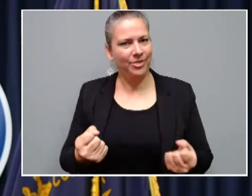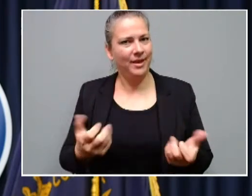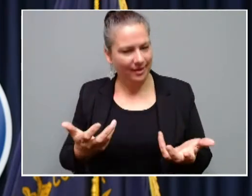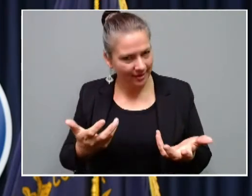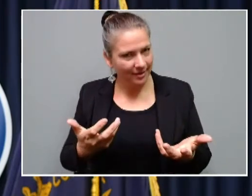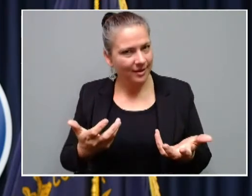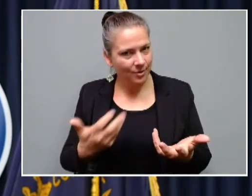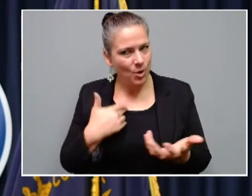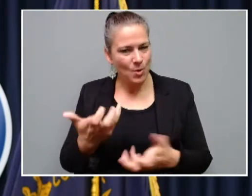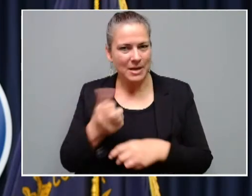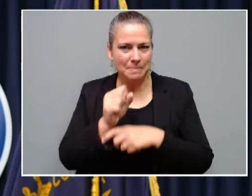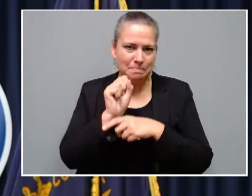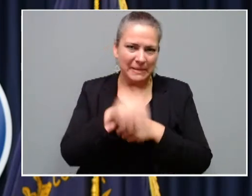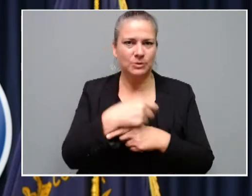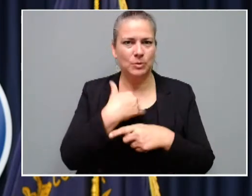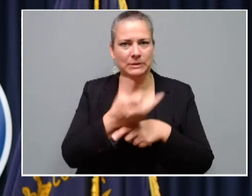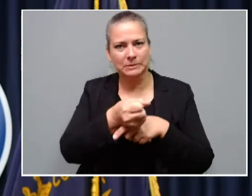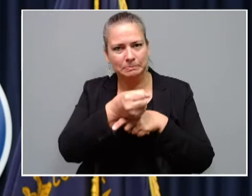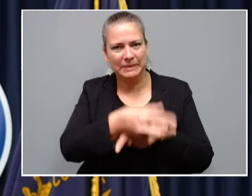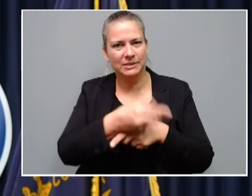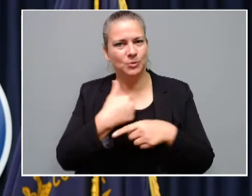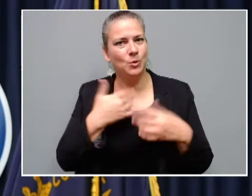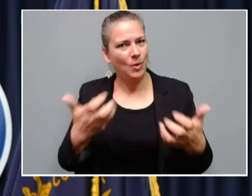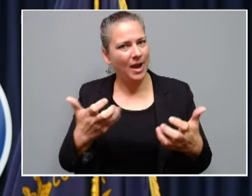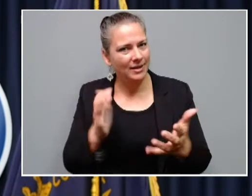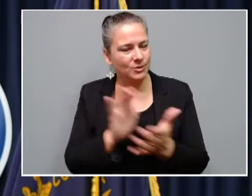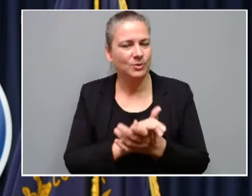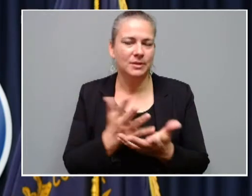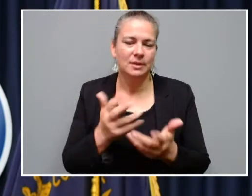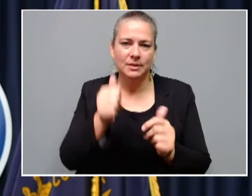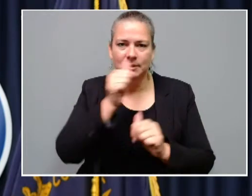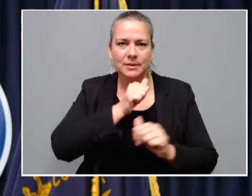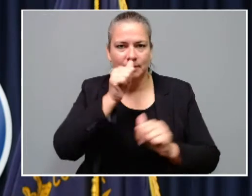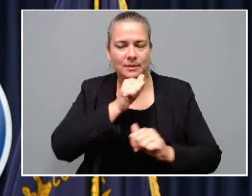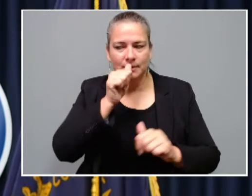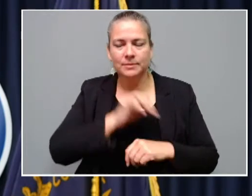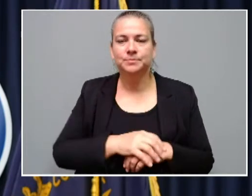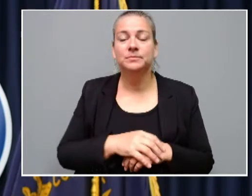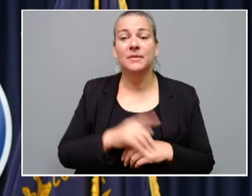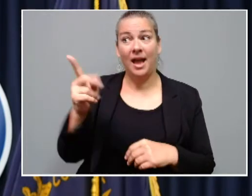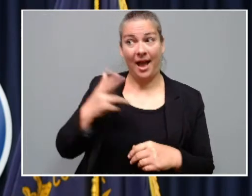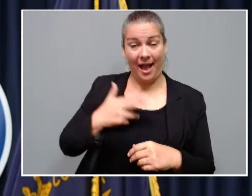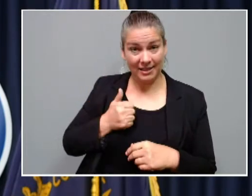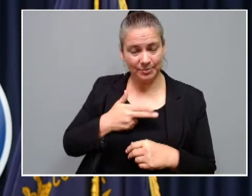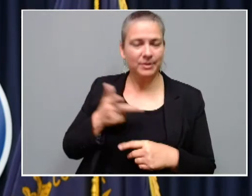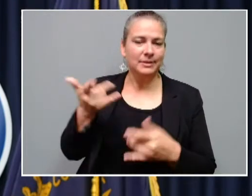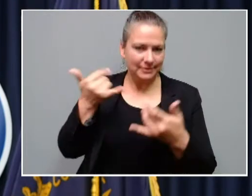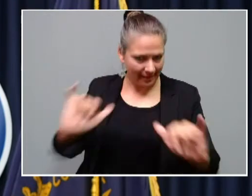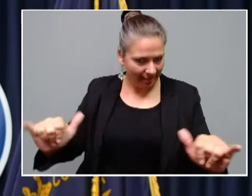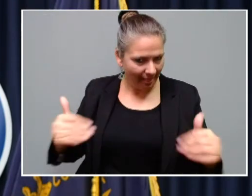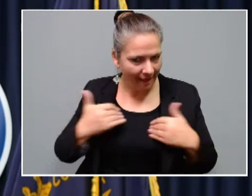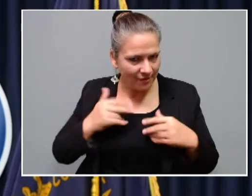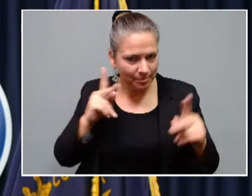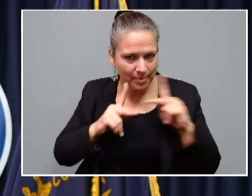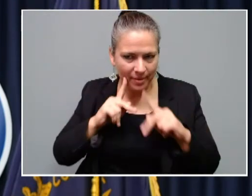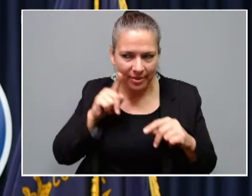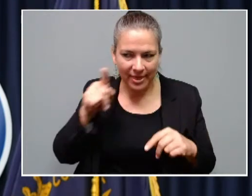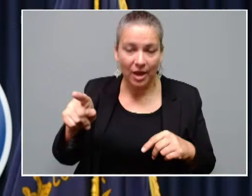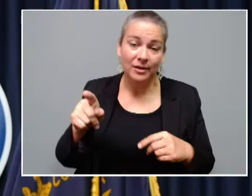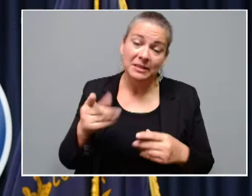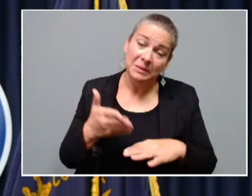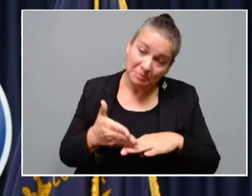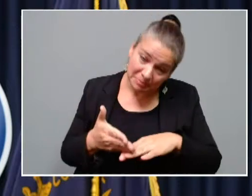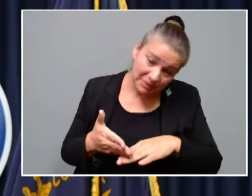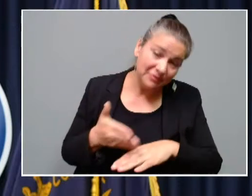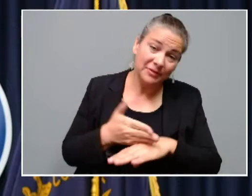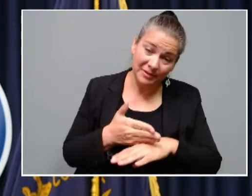all. Hospitals, still treating a lot of people, but it is easing. Hospitalizations have decreased